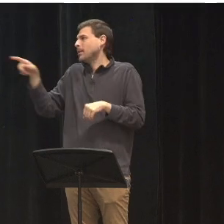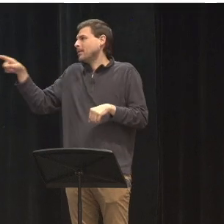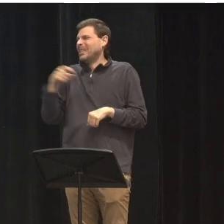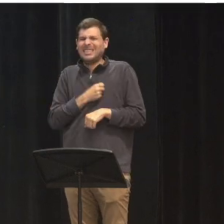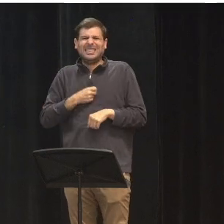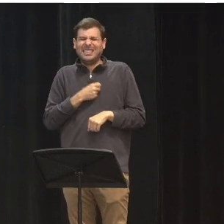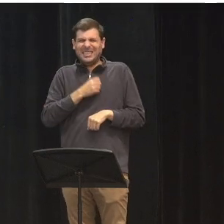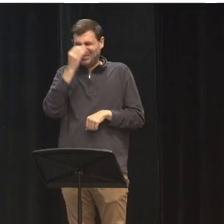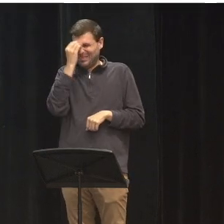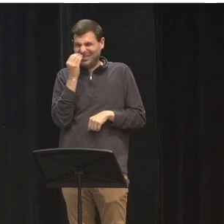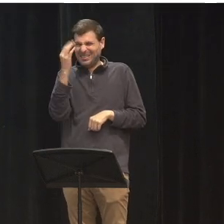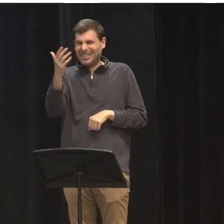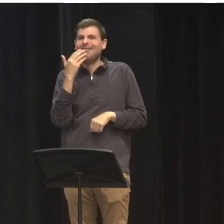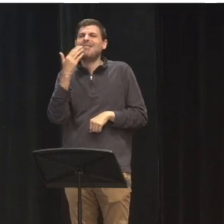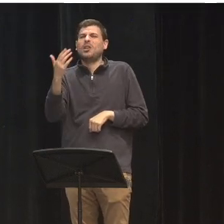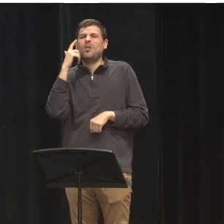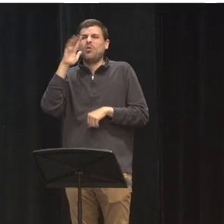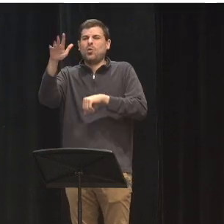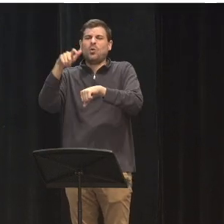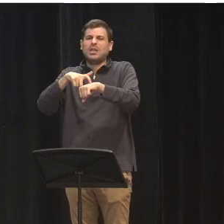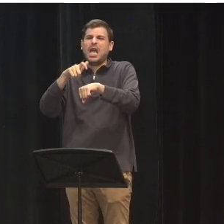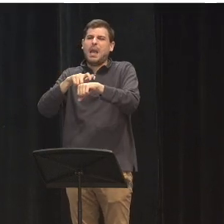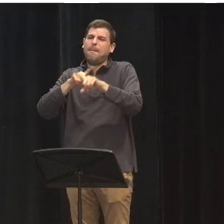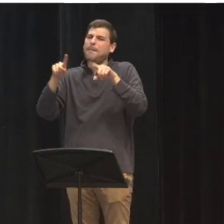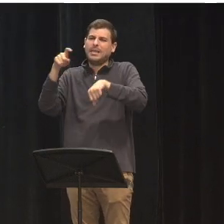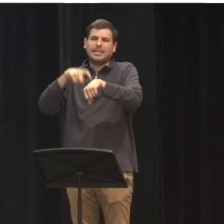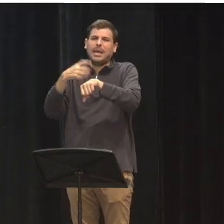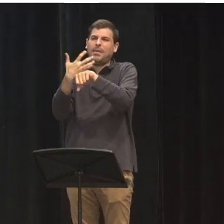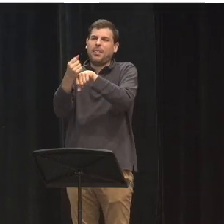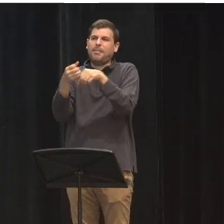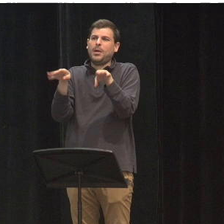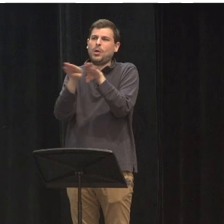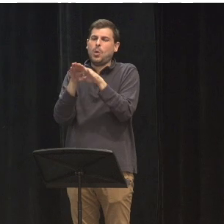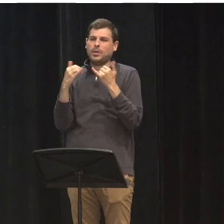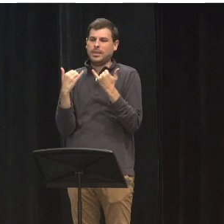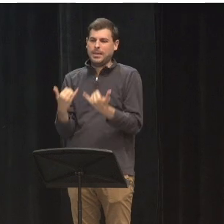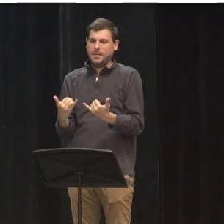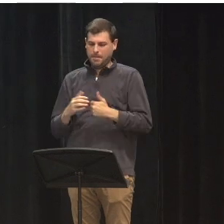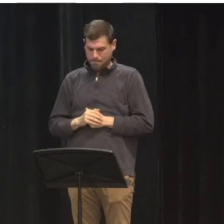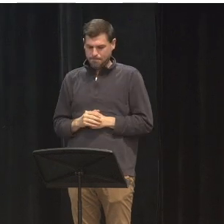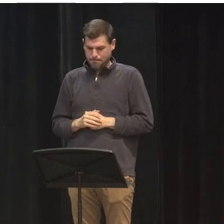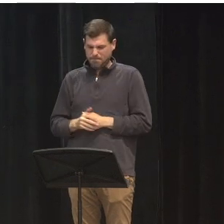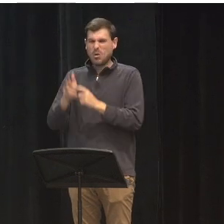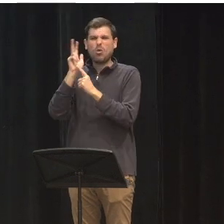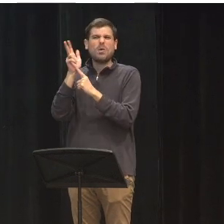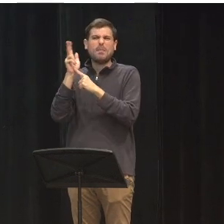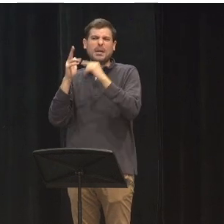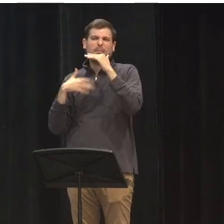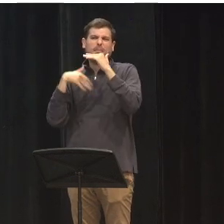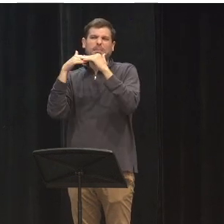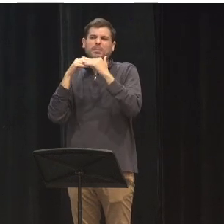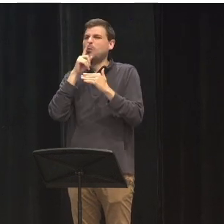Galloway, I want to thank you for your comment, but we're going to close, and you've gotten to your 3 minutes. We